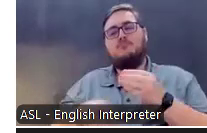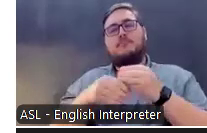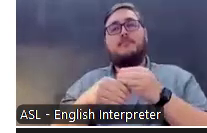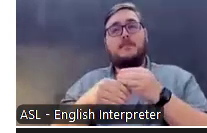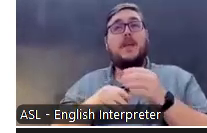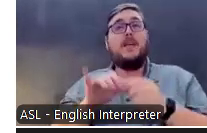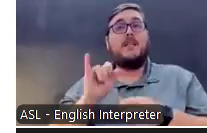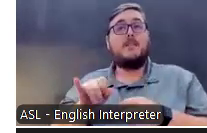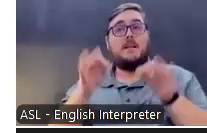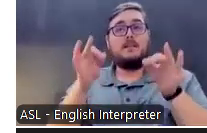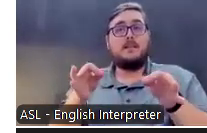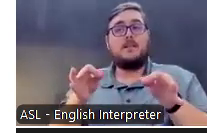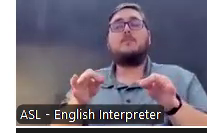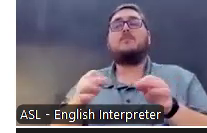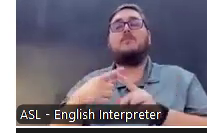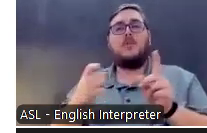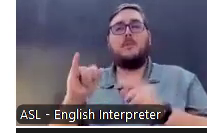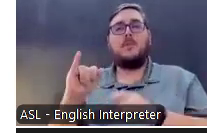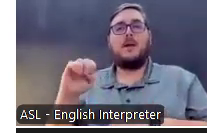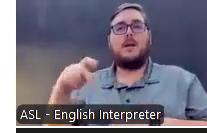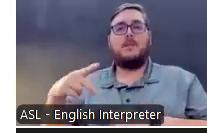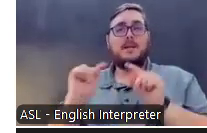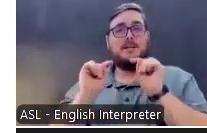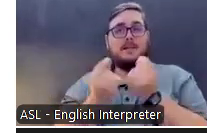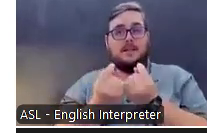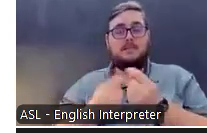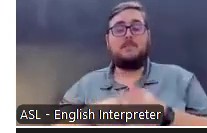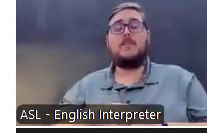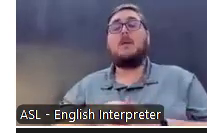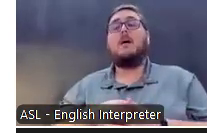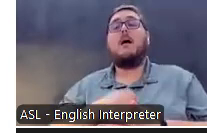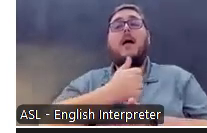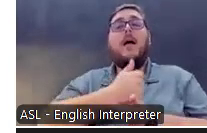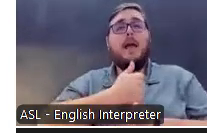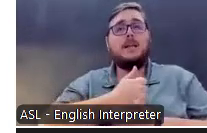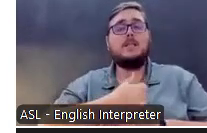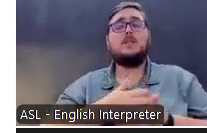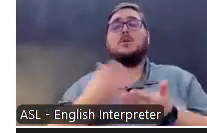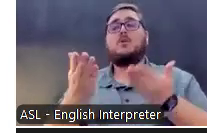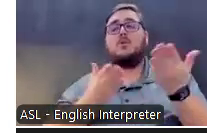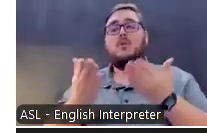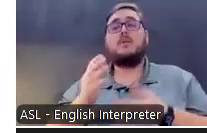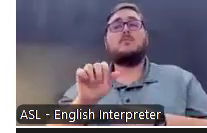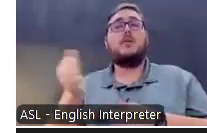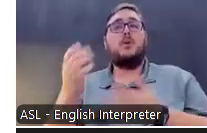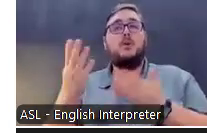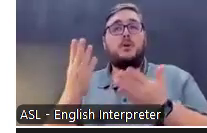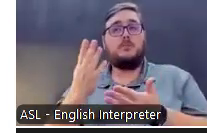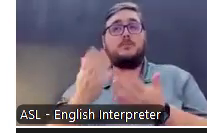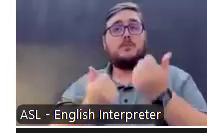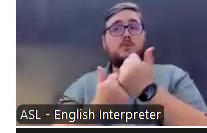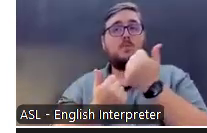It's aids, services, and other supports that enable a child with a disability to be educated